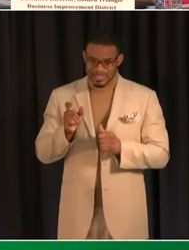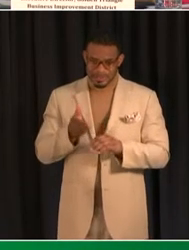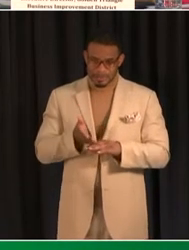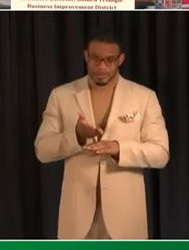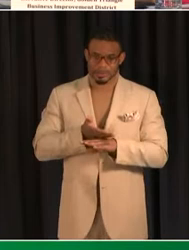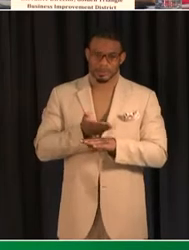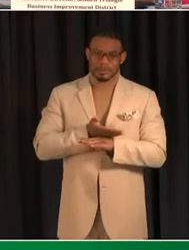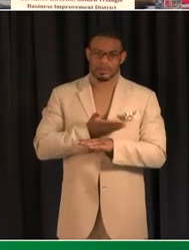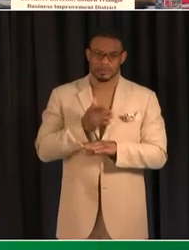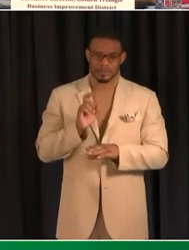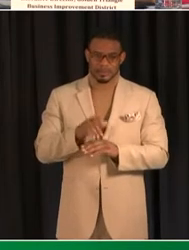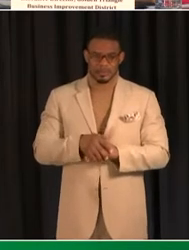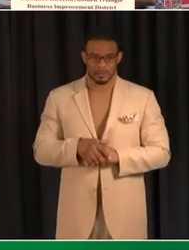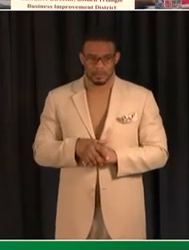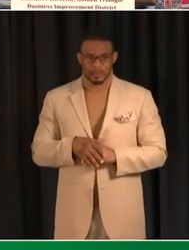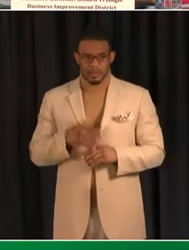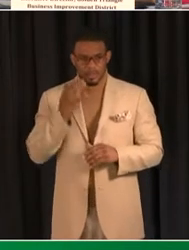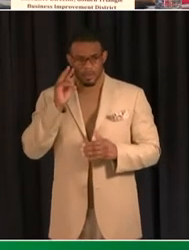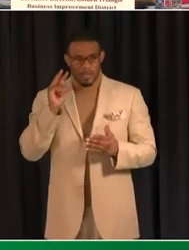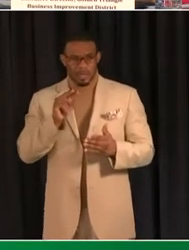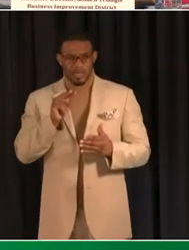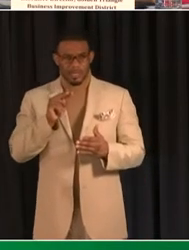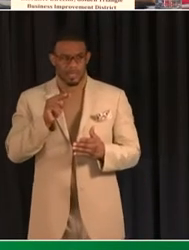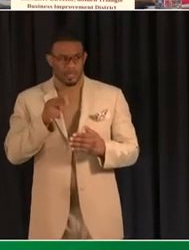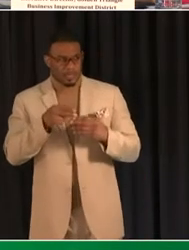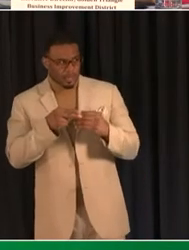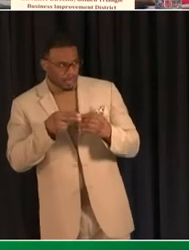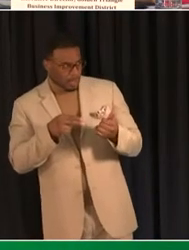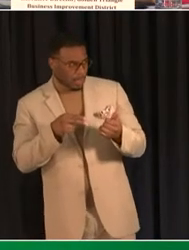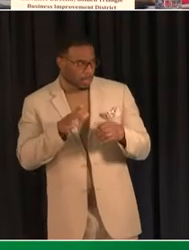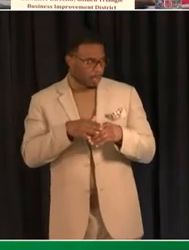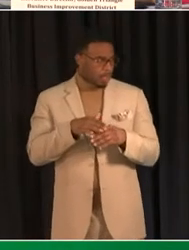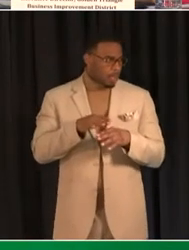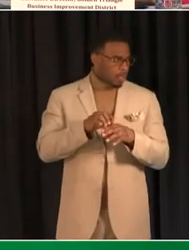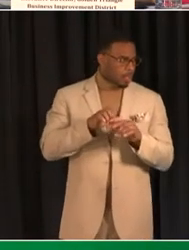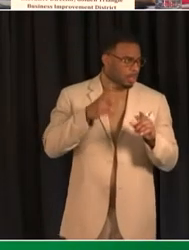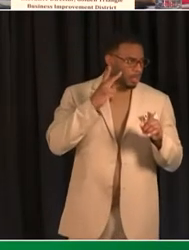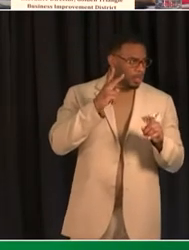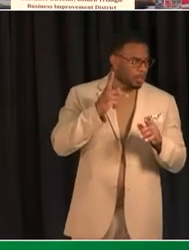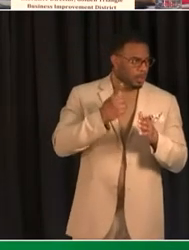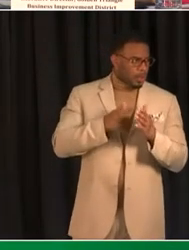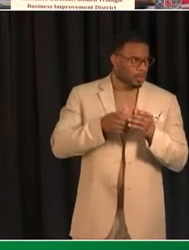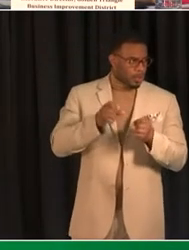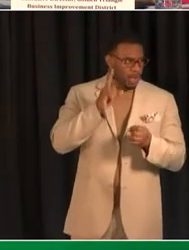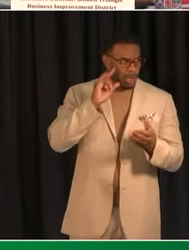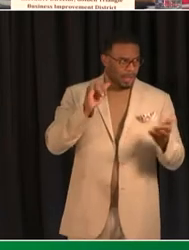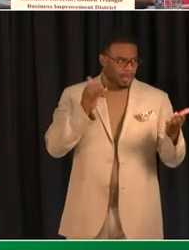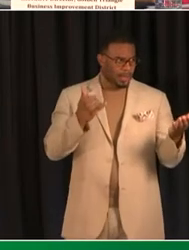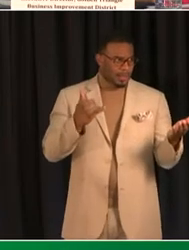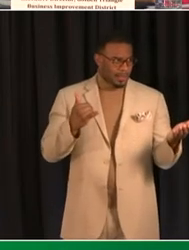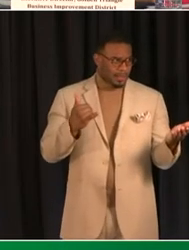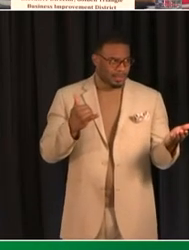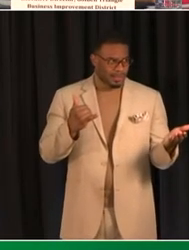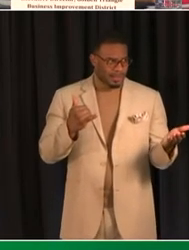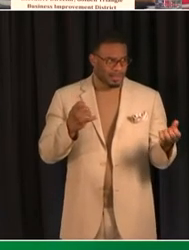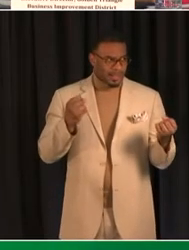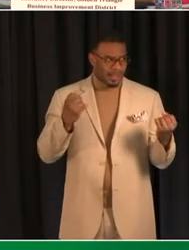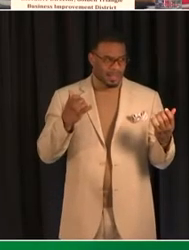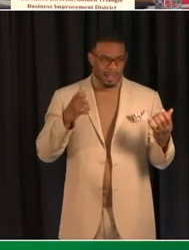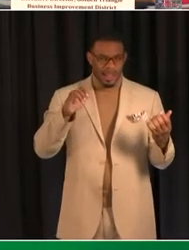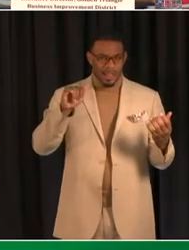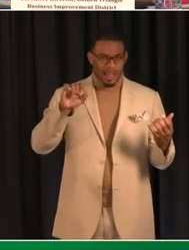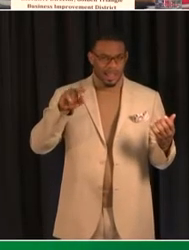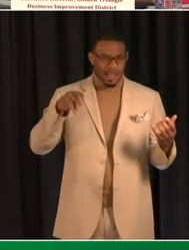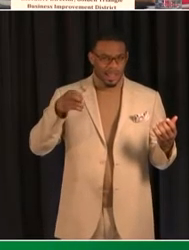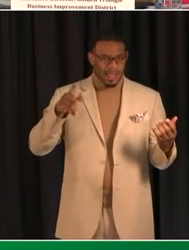of needed a little bit of an upgrade. And if you look at that slide on the screen, you see what the street looks like today. It's a